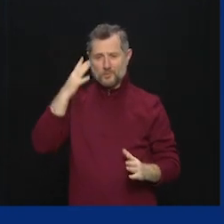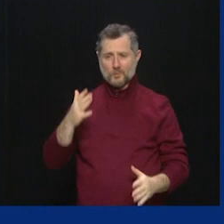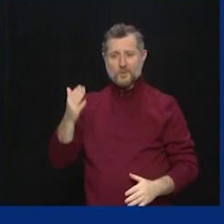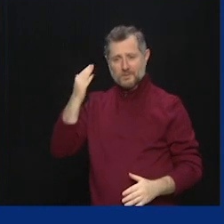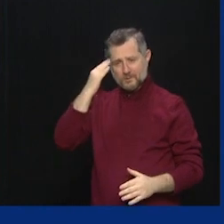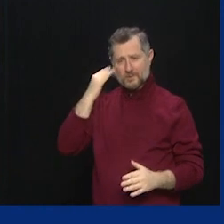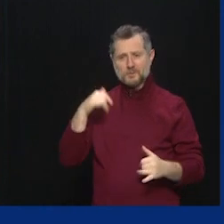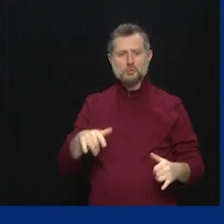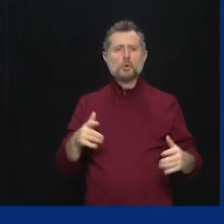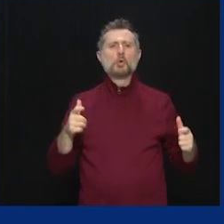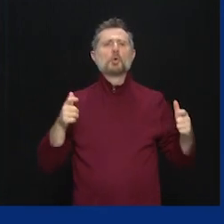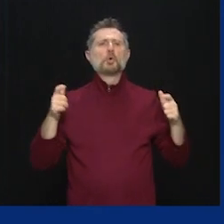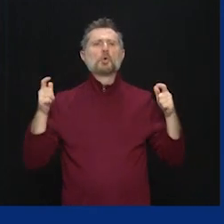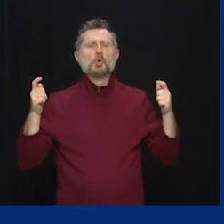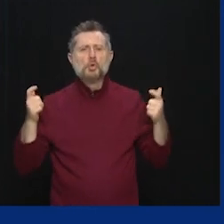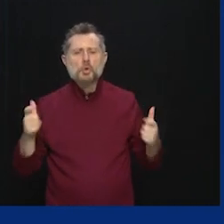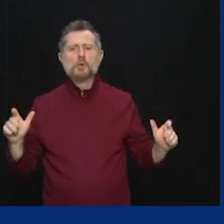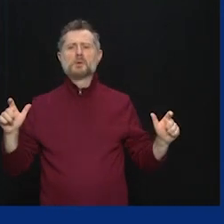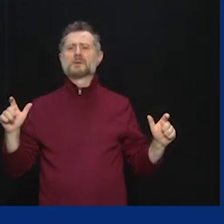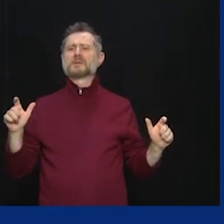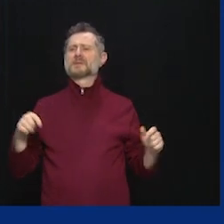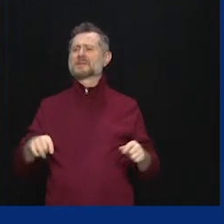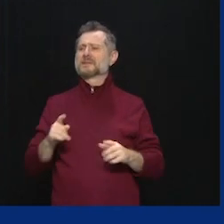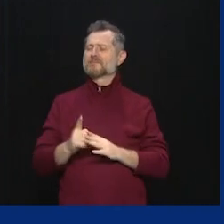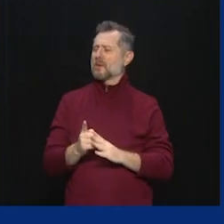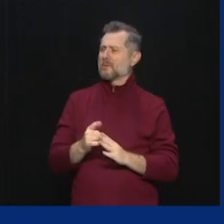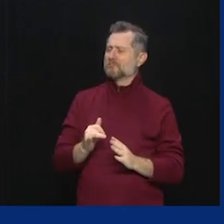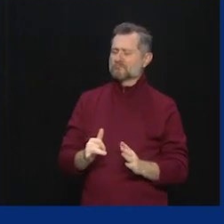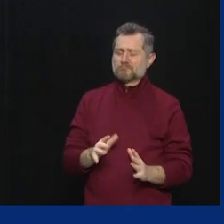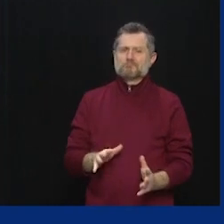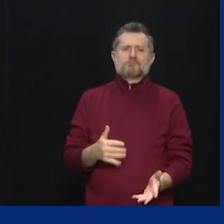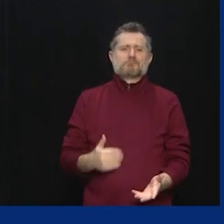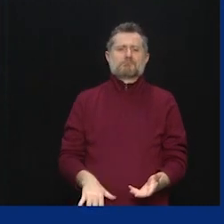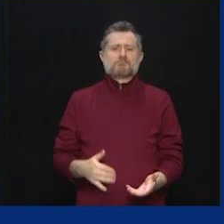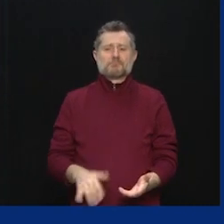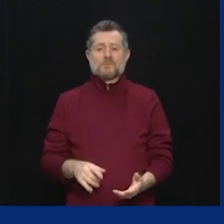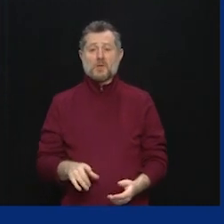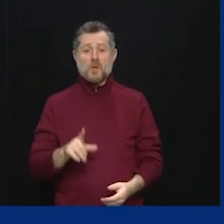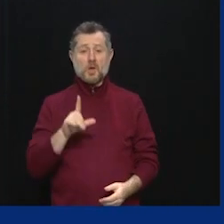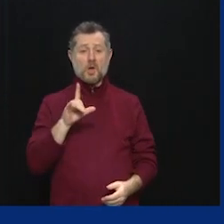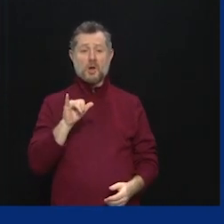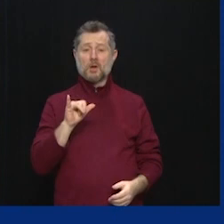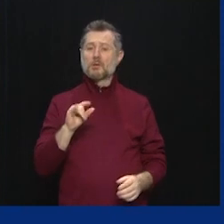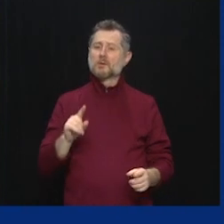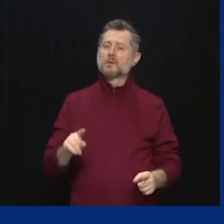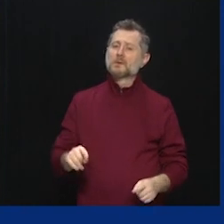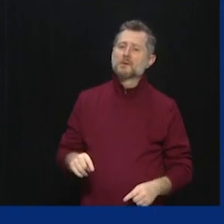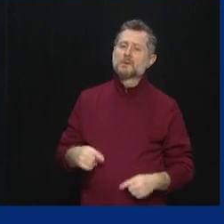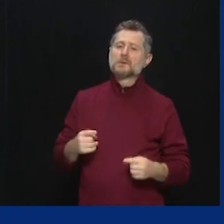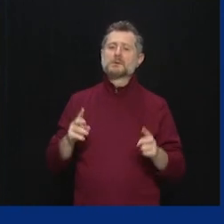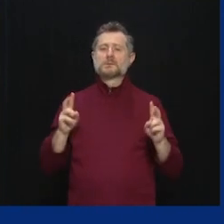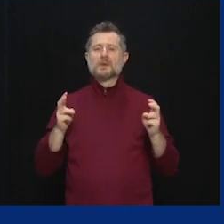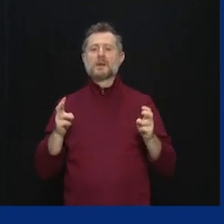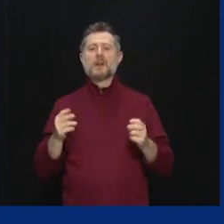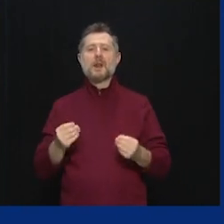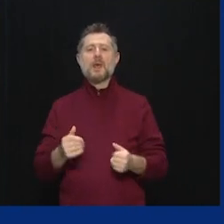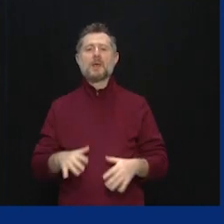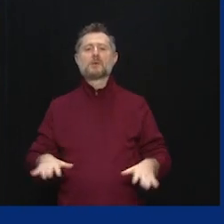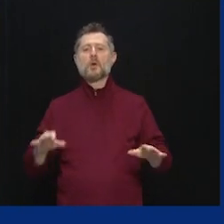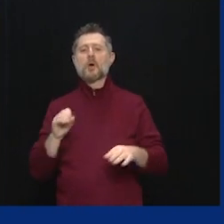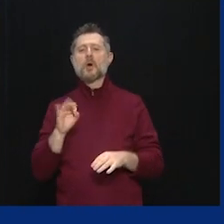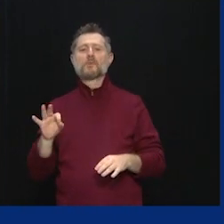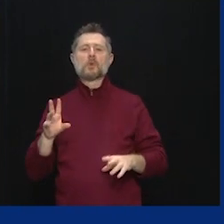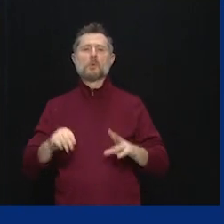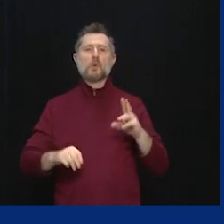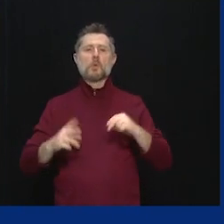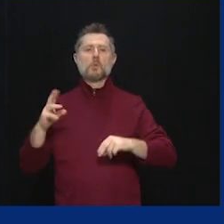So no longer is Long Island the land of no. We are the land of yes, yes, yes.